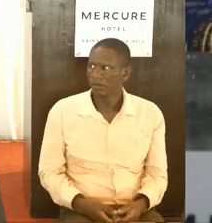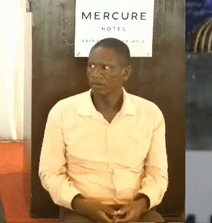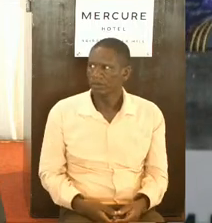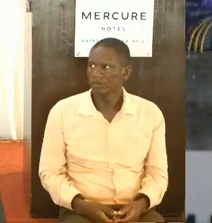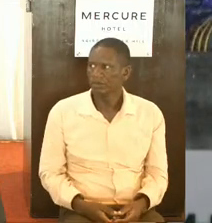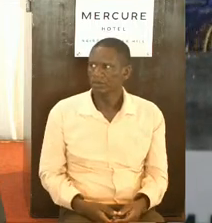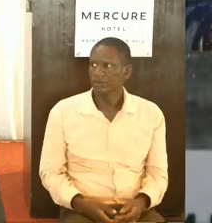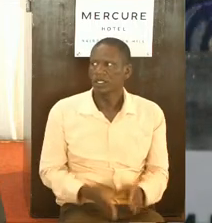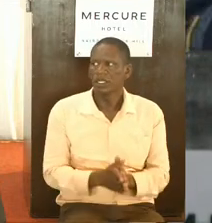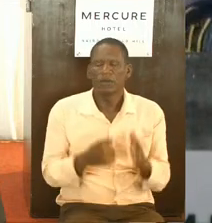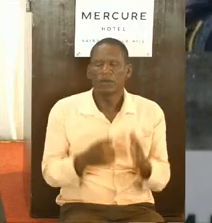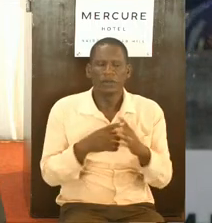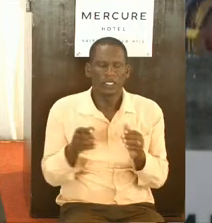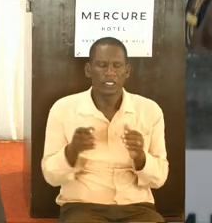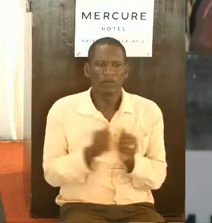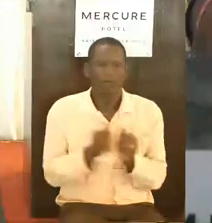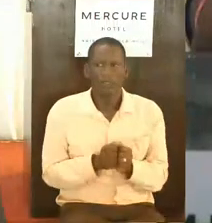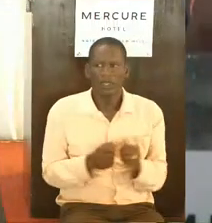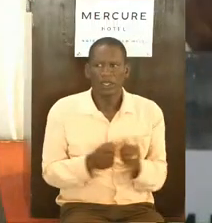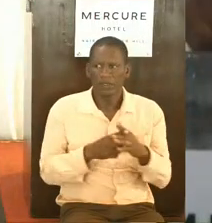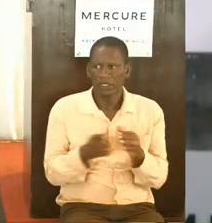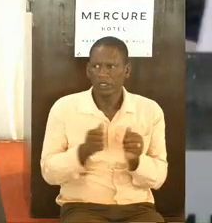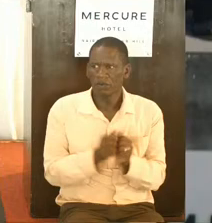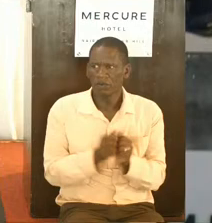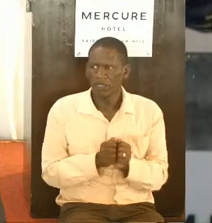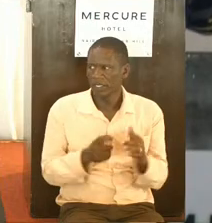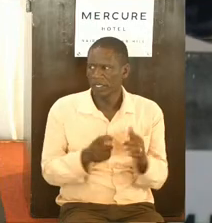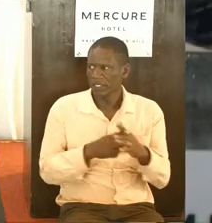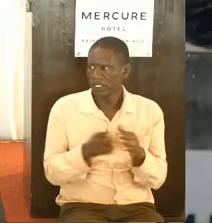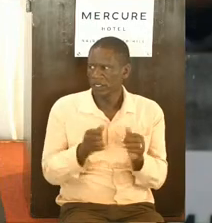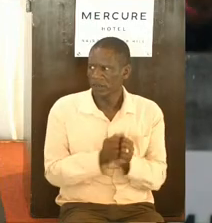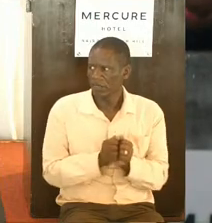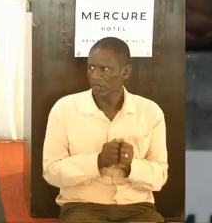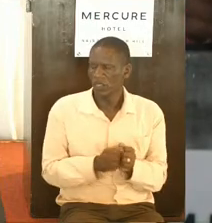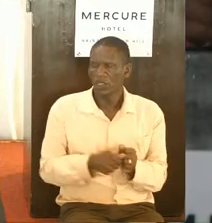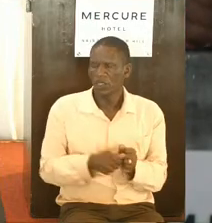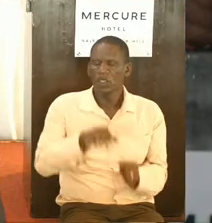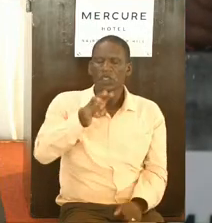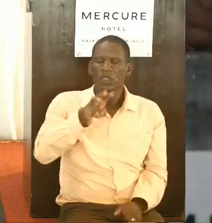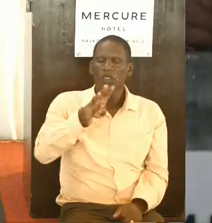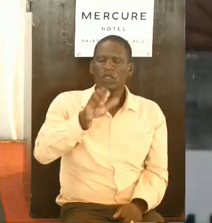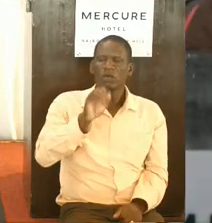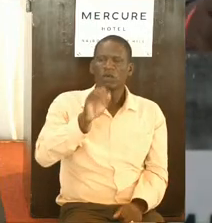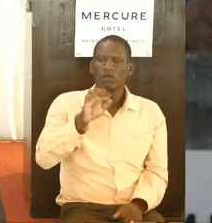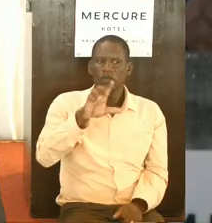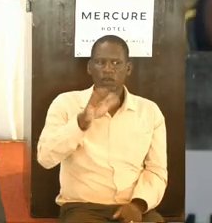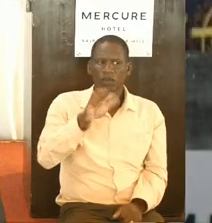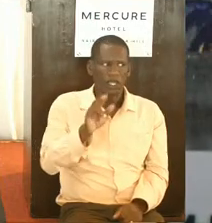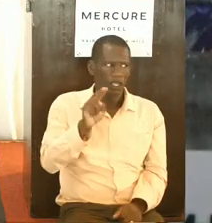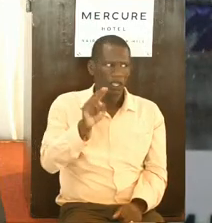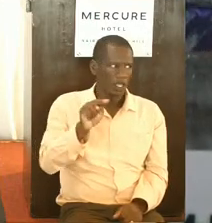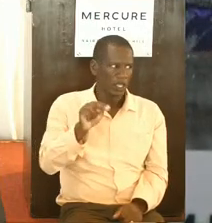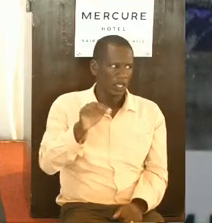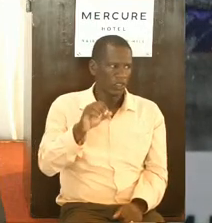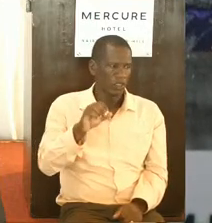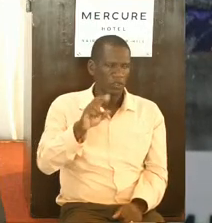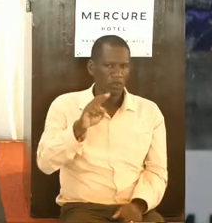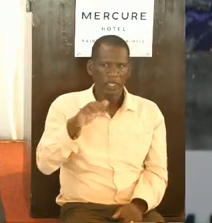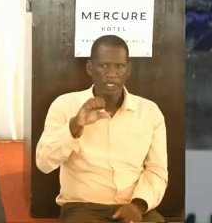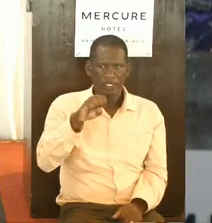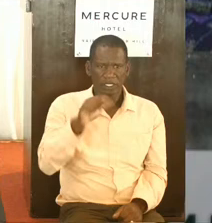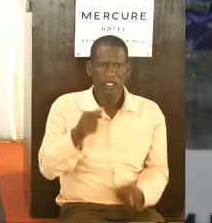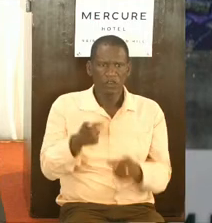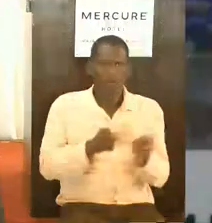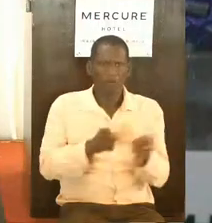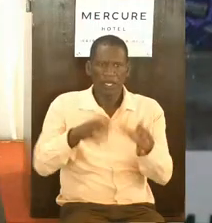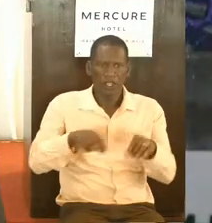and I will start with Fuller youngessa from the